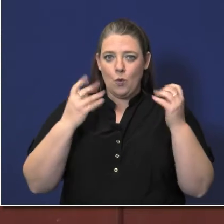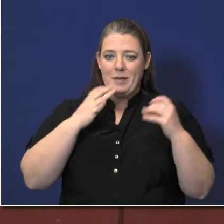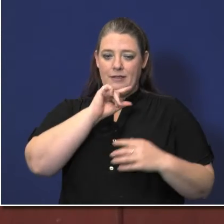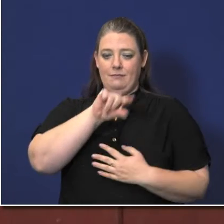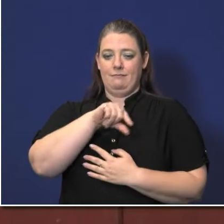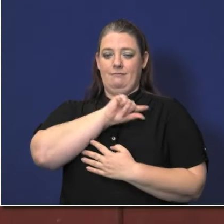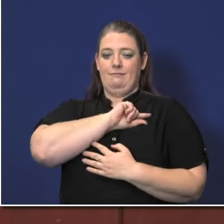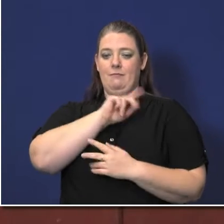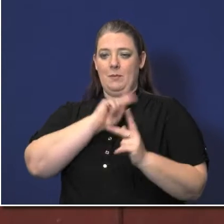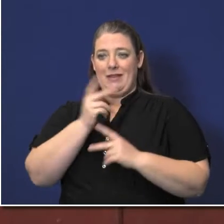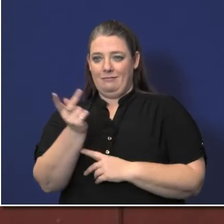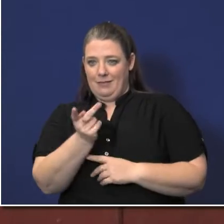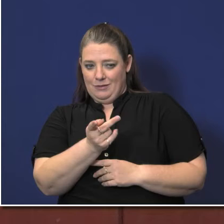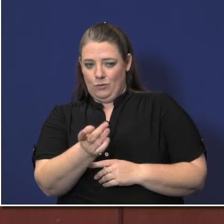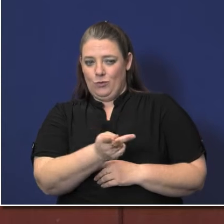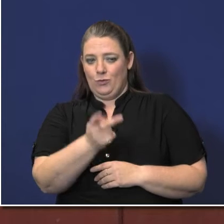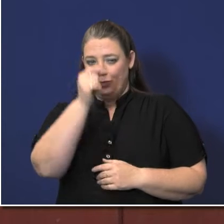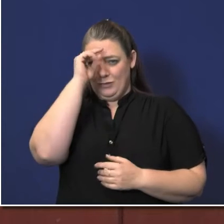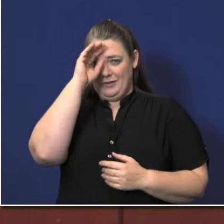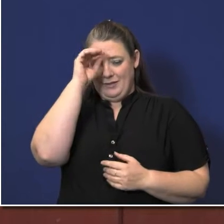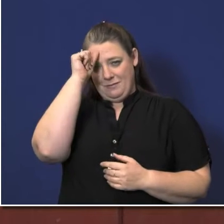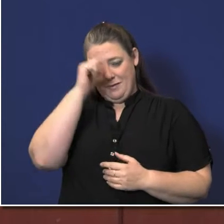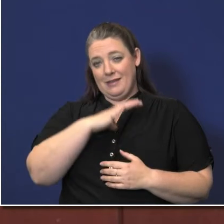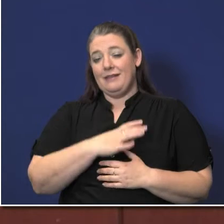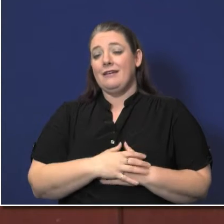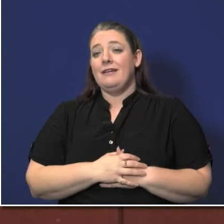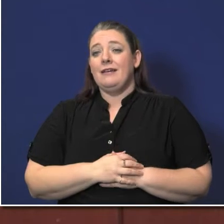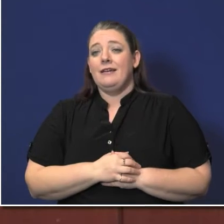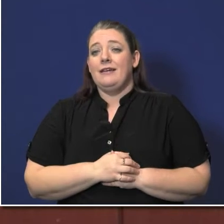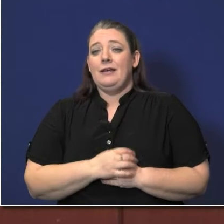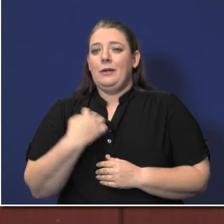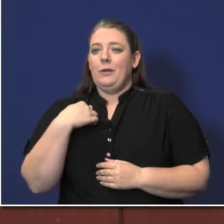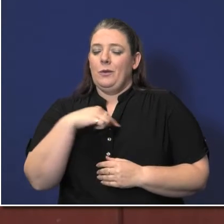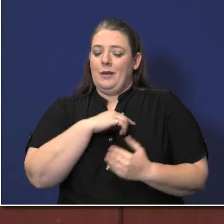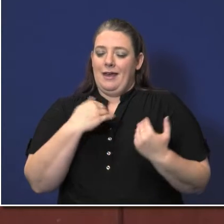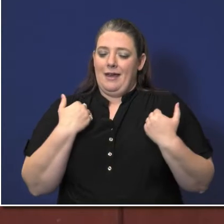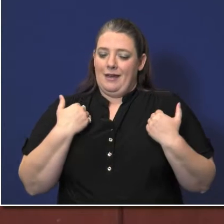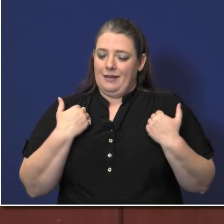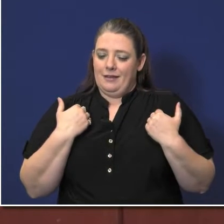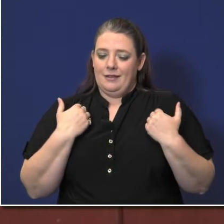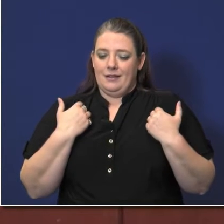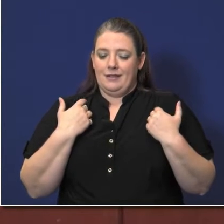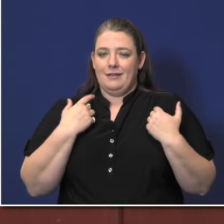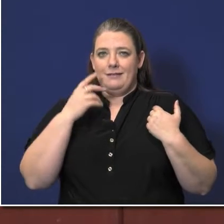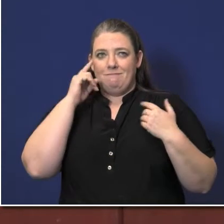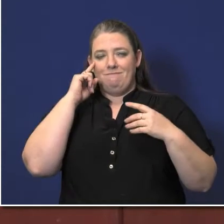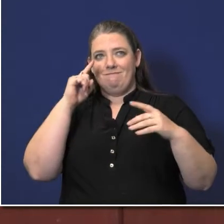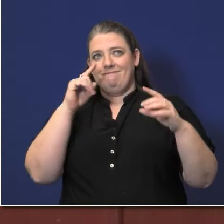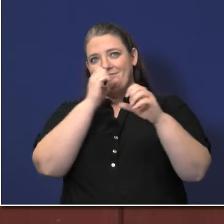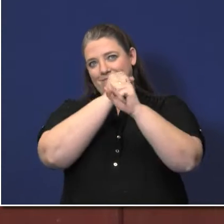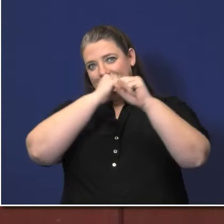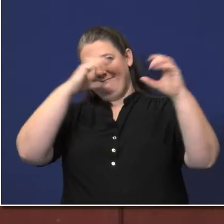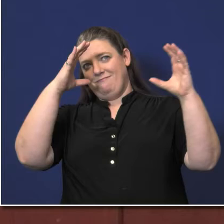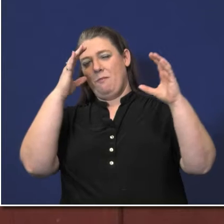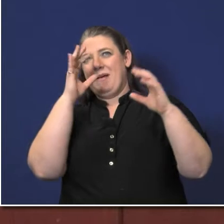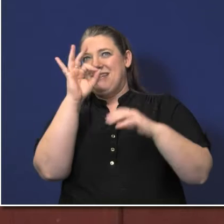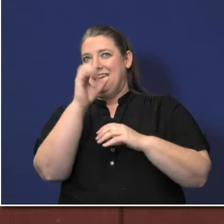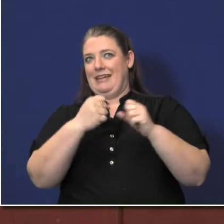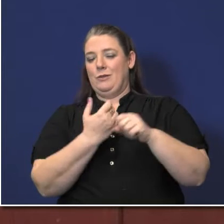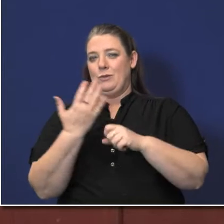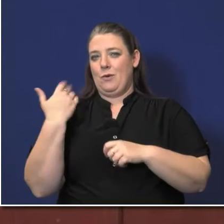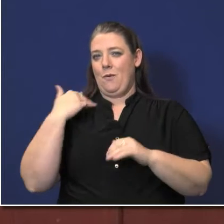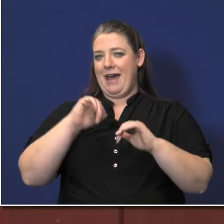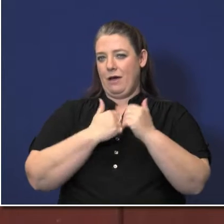like these two gentlemen is we had a vision about 9 years ago of how we could